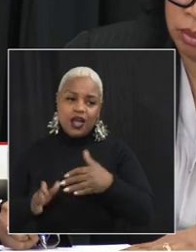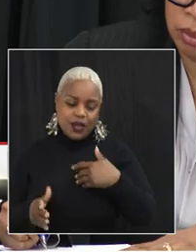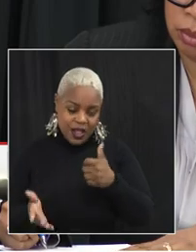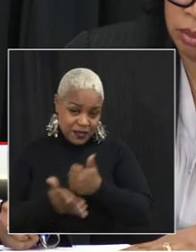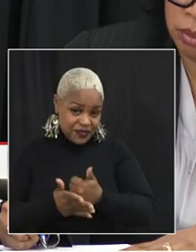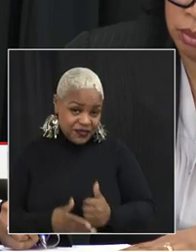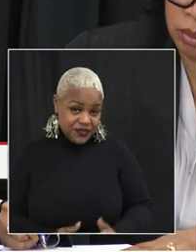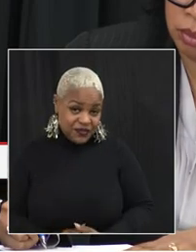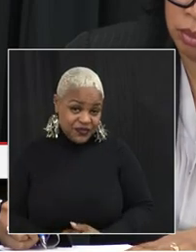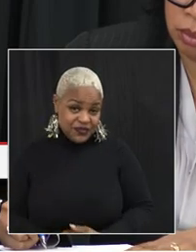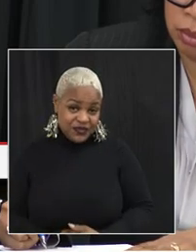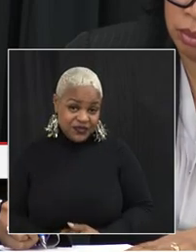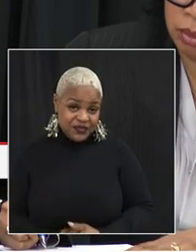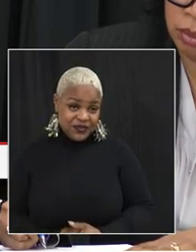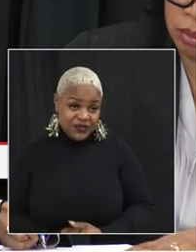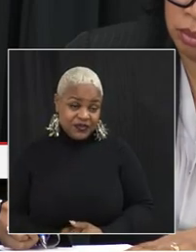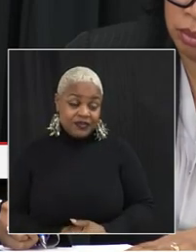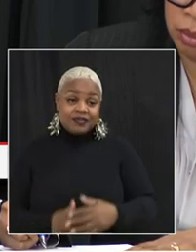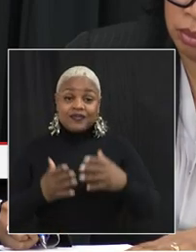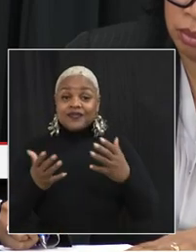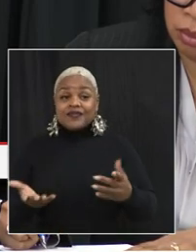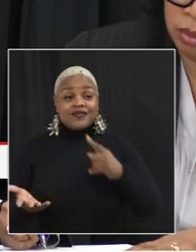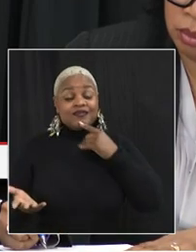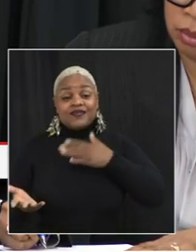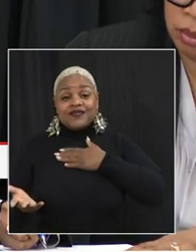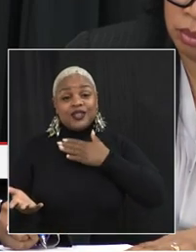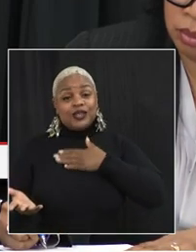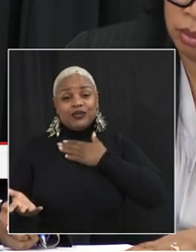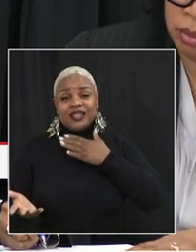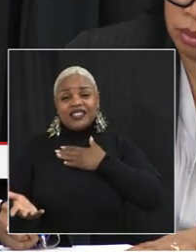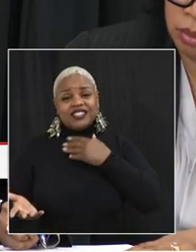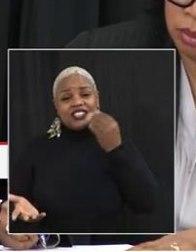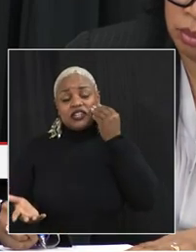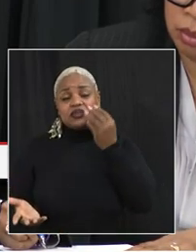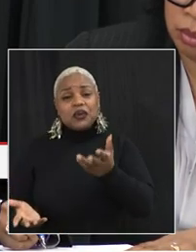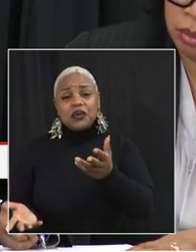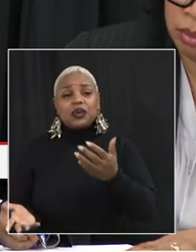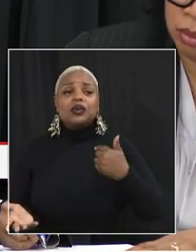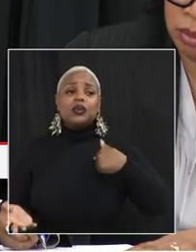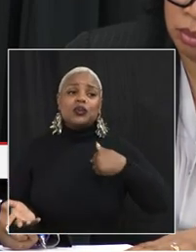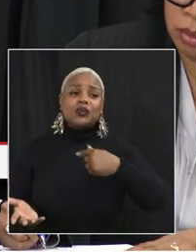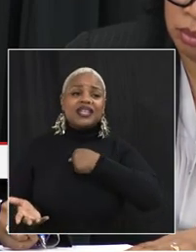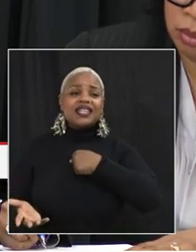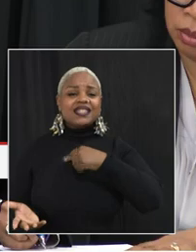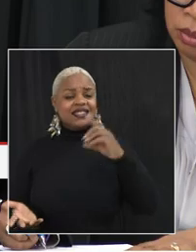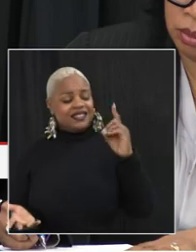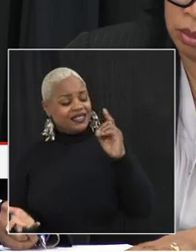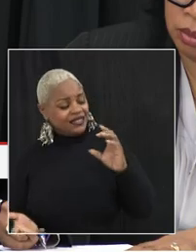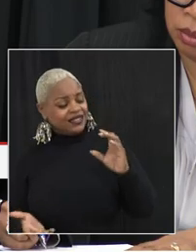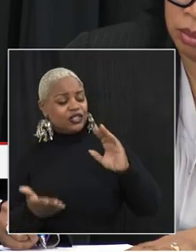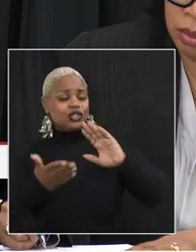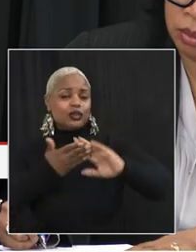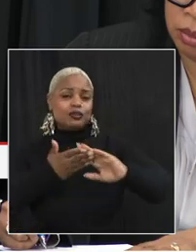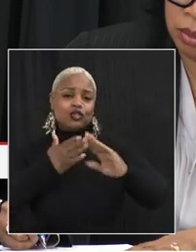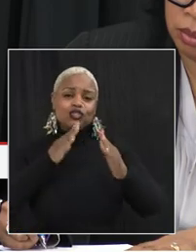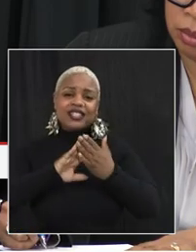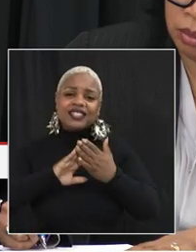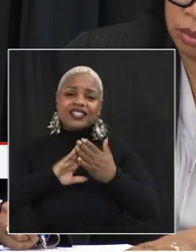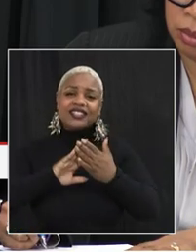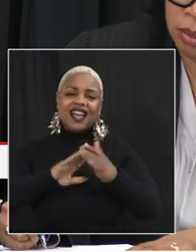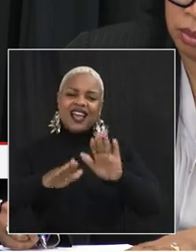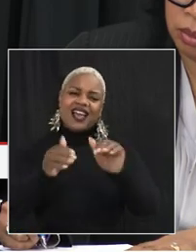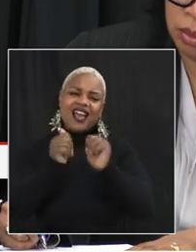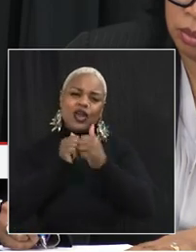But I would have to admit that we as a city, and how we